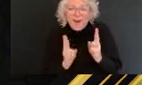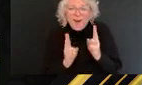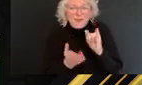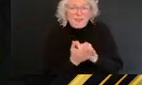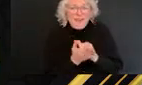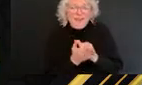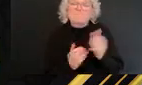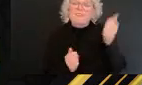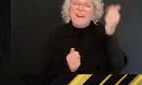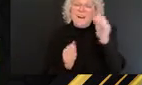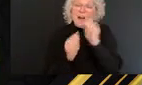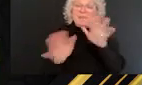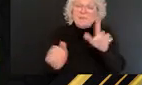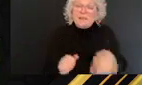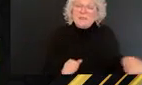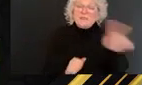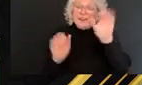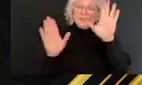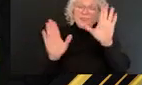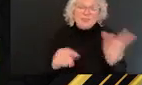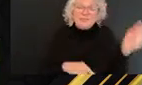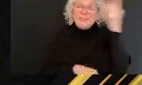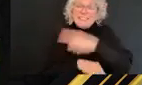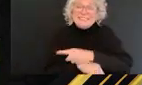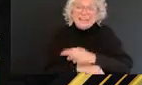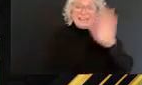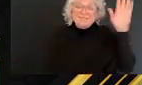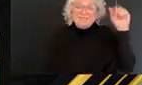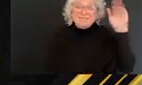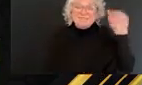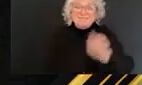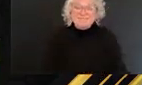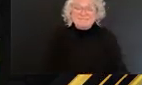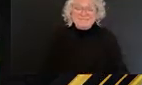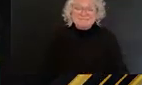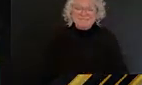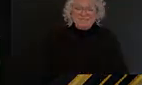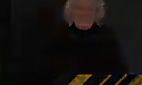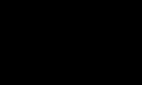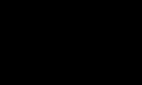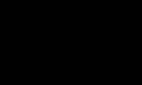we honor it, and God bless you all. Have a great day.